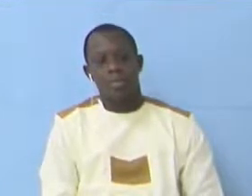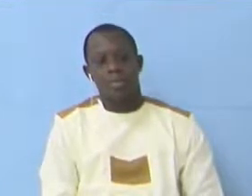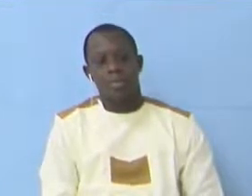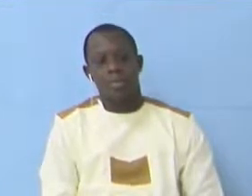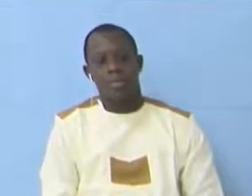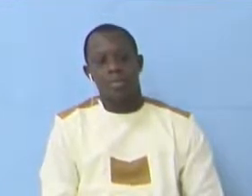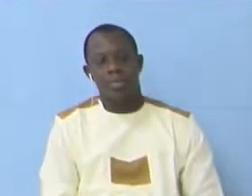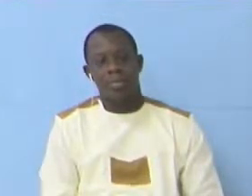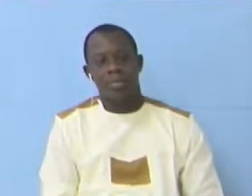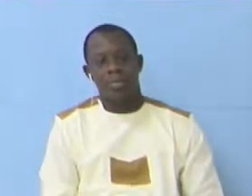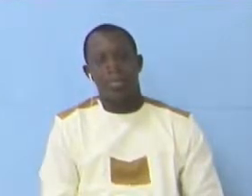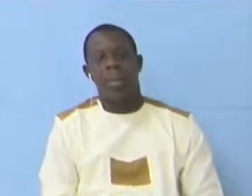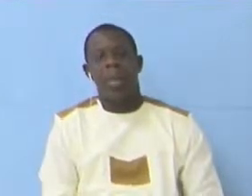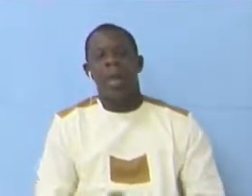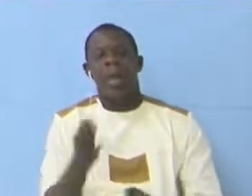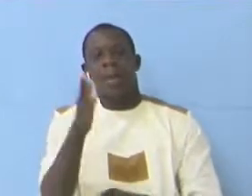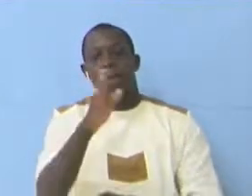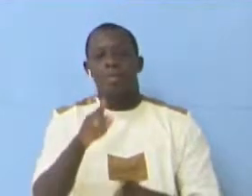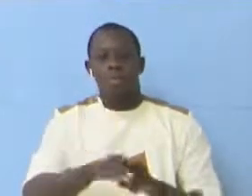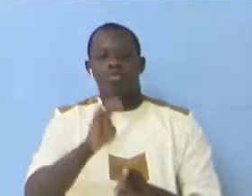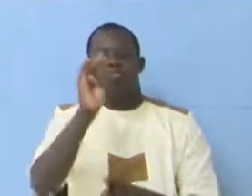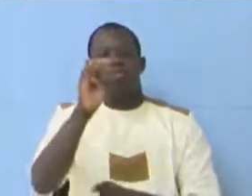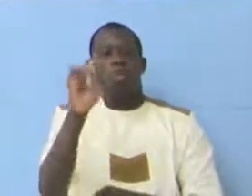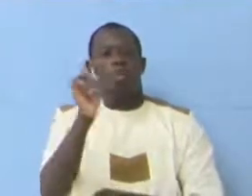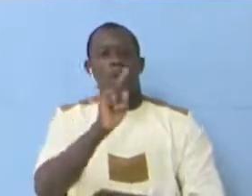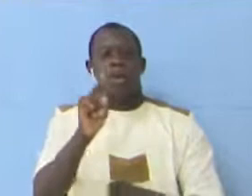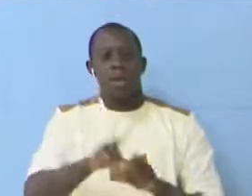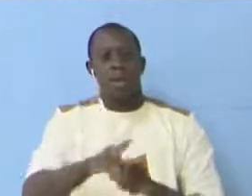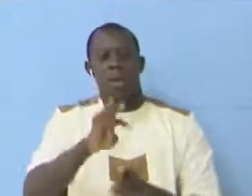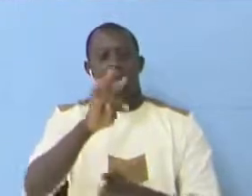maybe what I would call a farimbam,